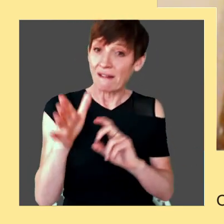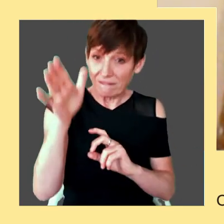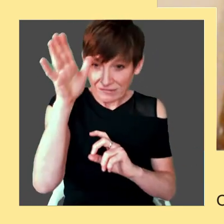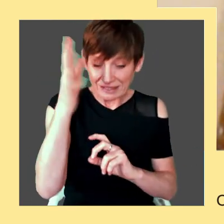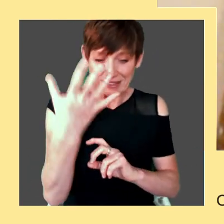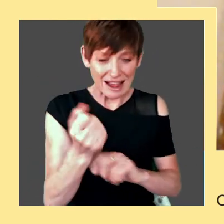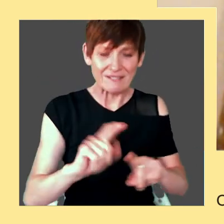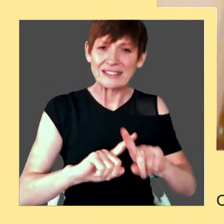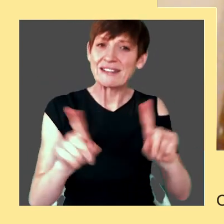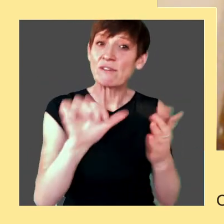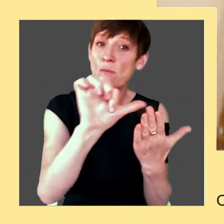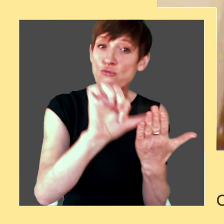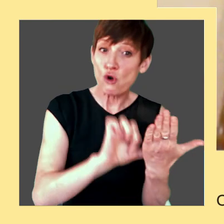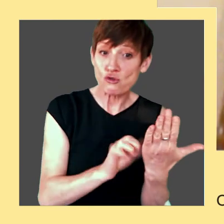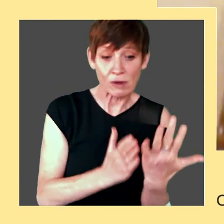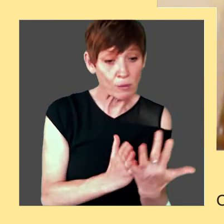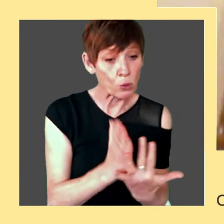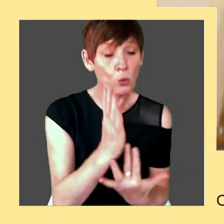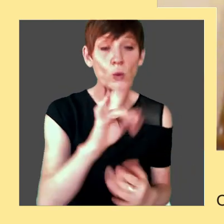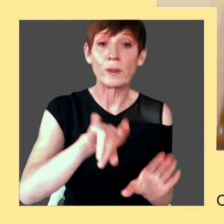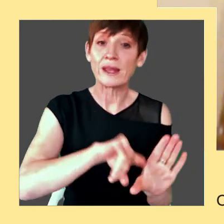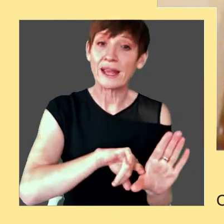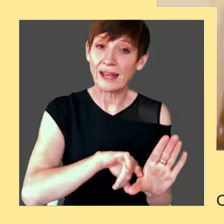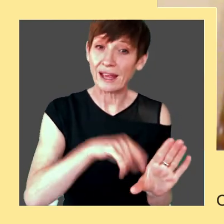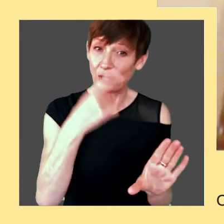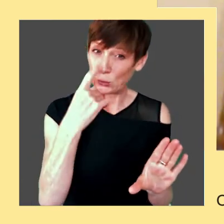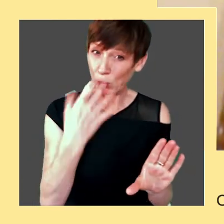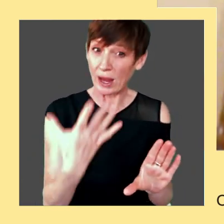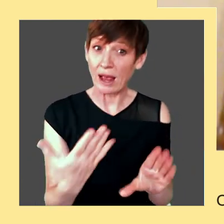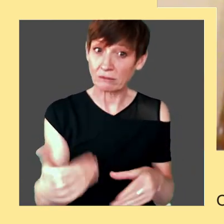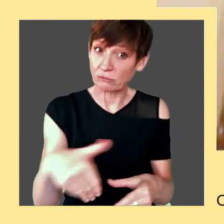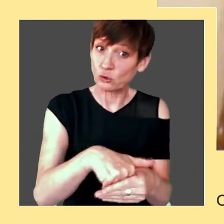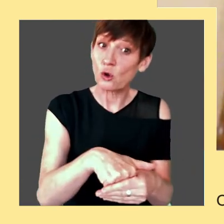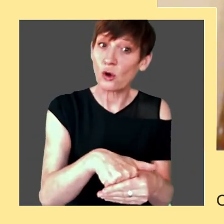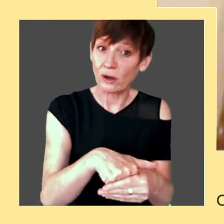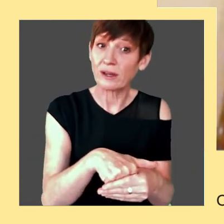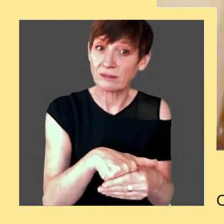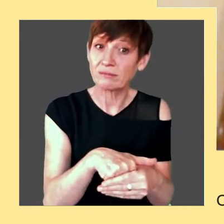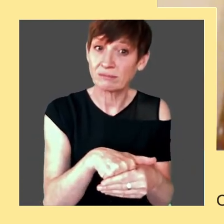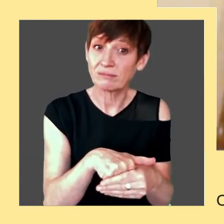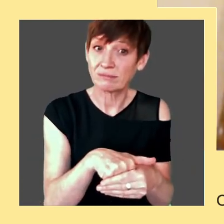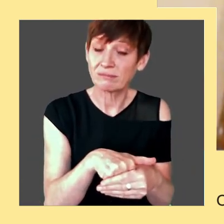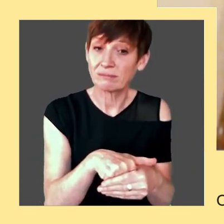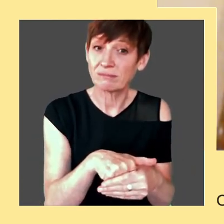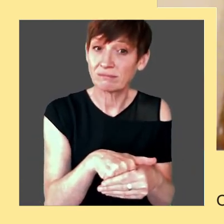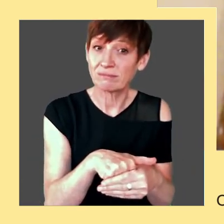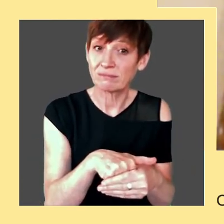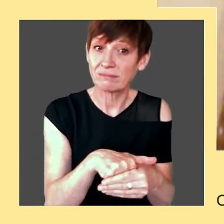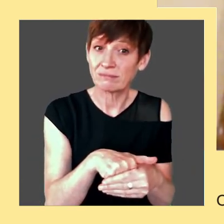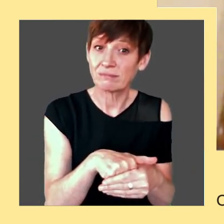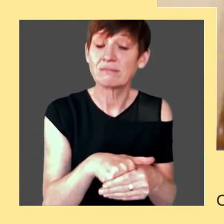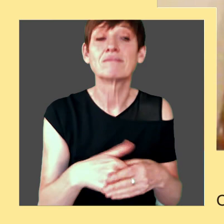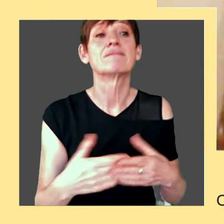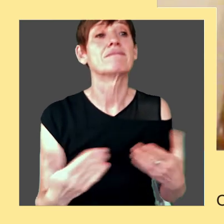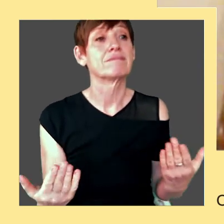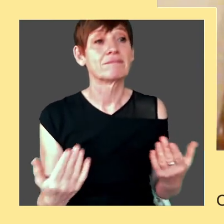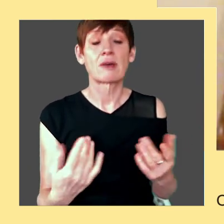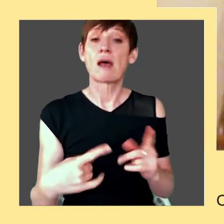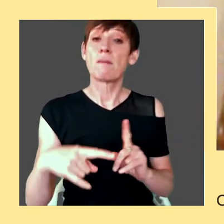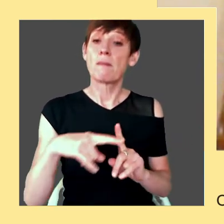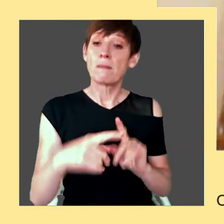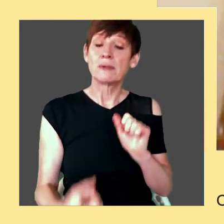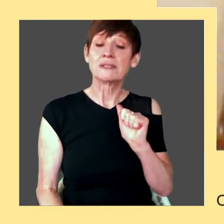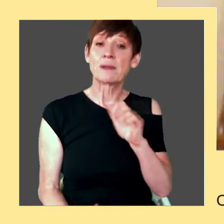program during the year, and you can join this program. And also, it's very